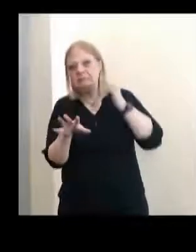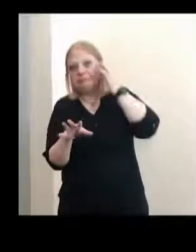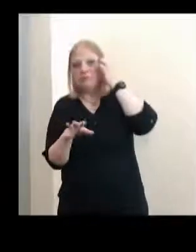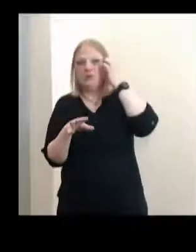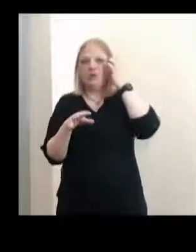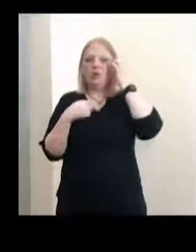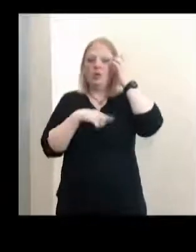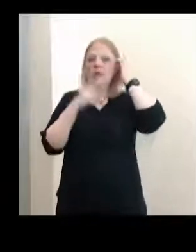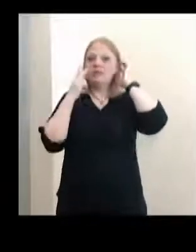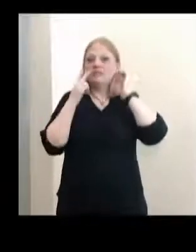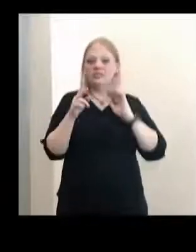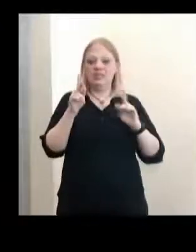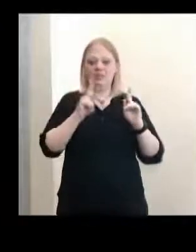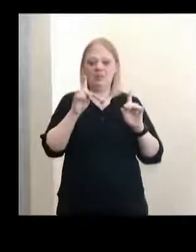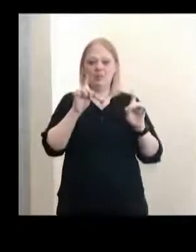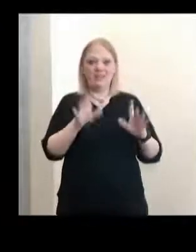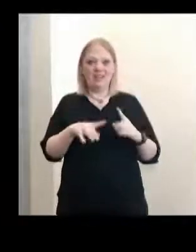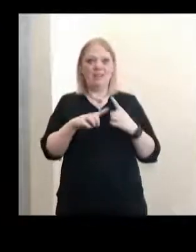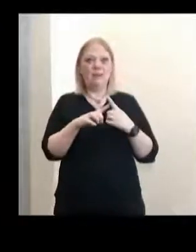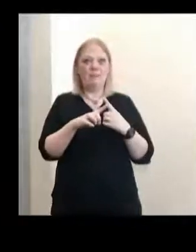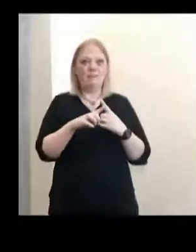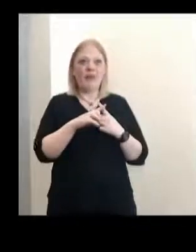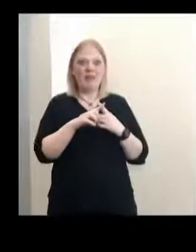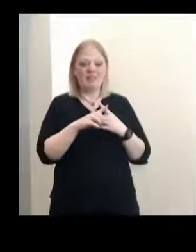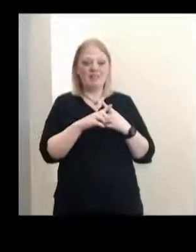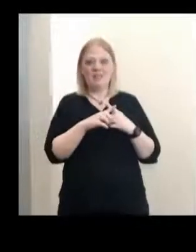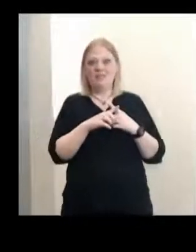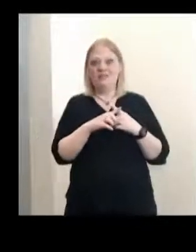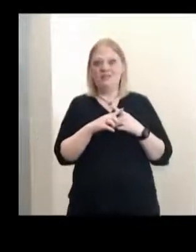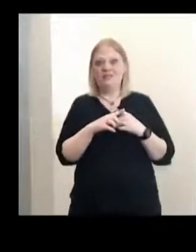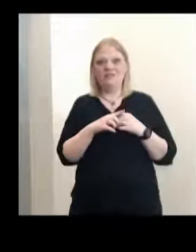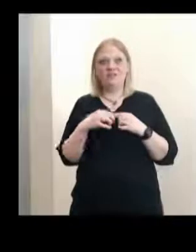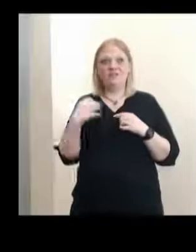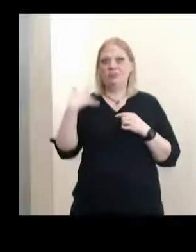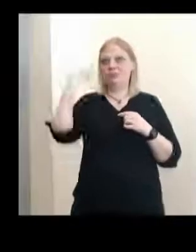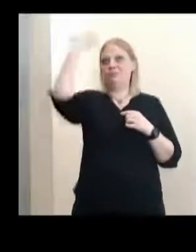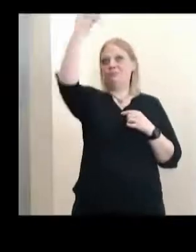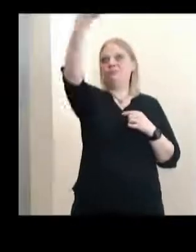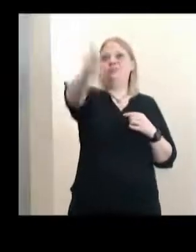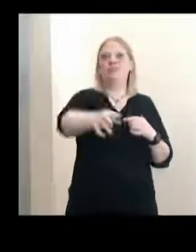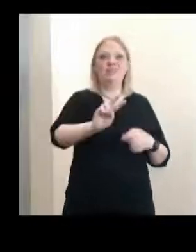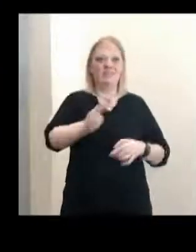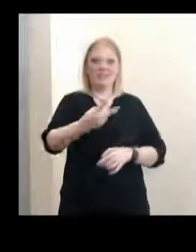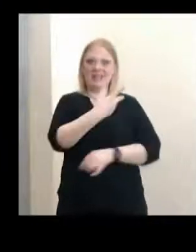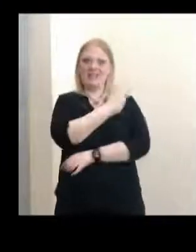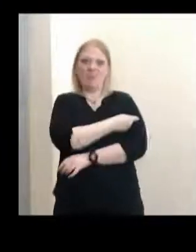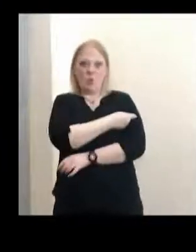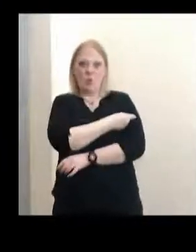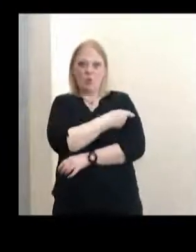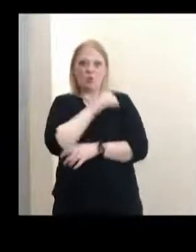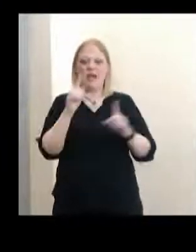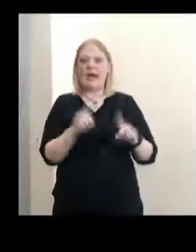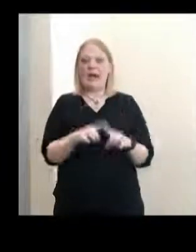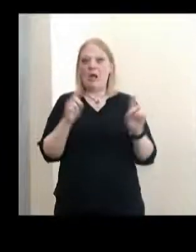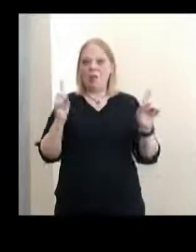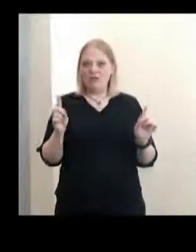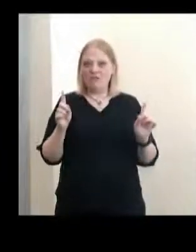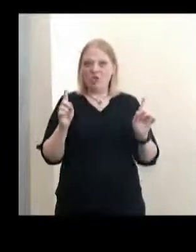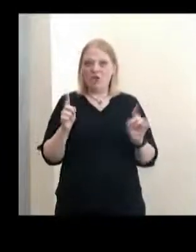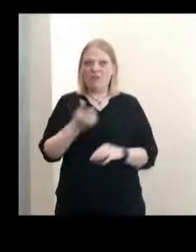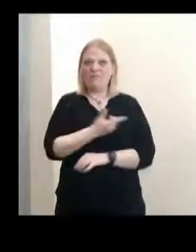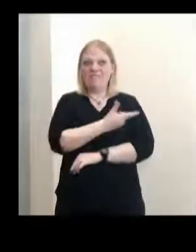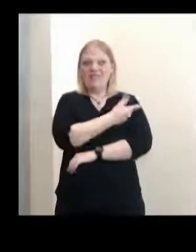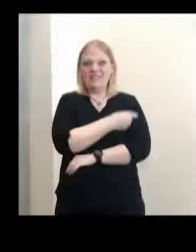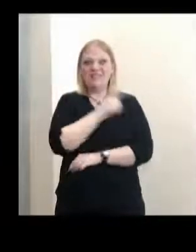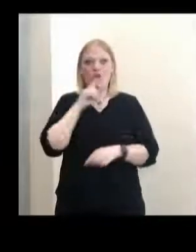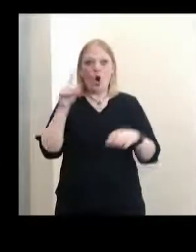people test positive well after they've received their second dose of vaccine. However, the vaccines are